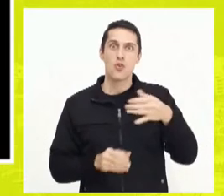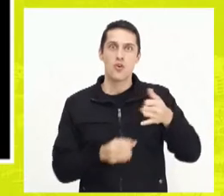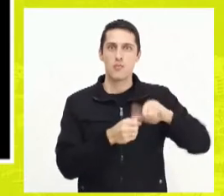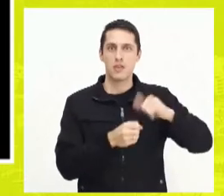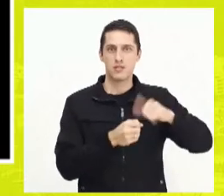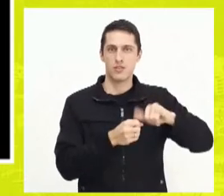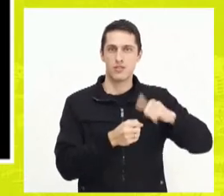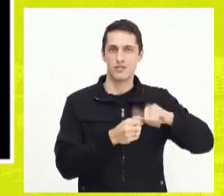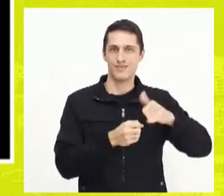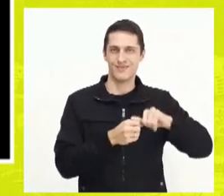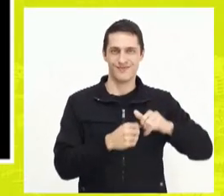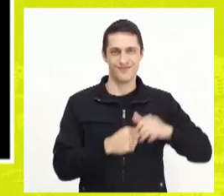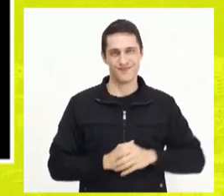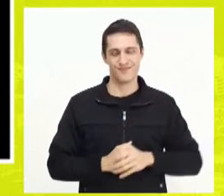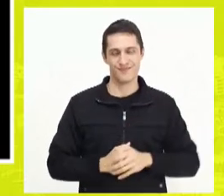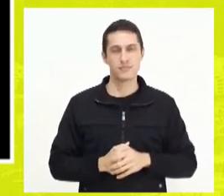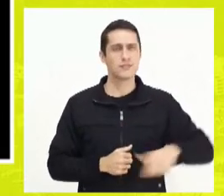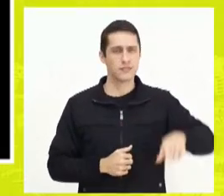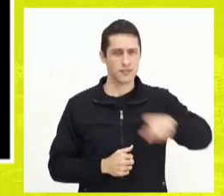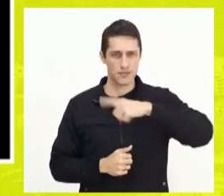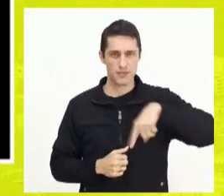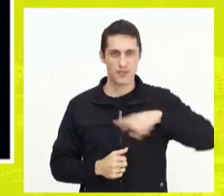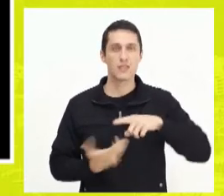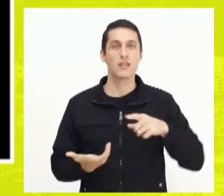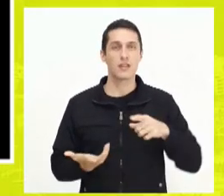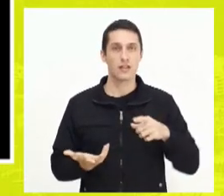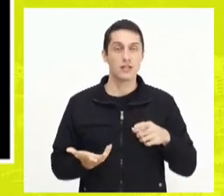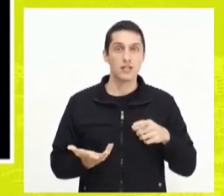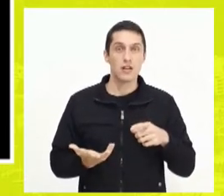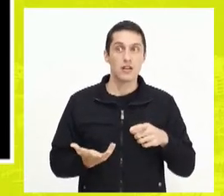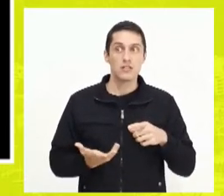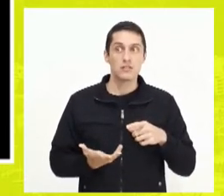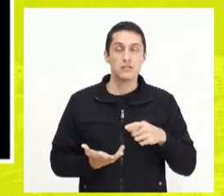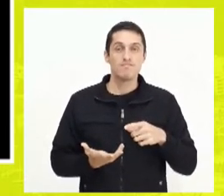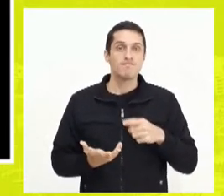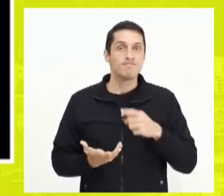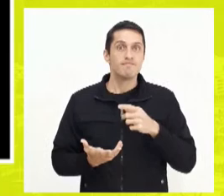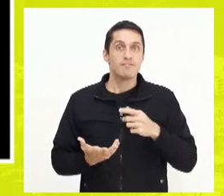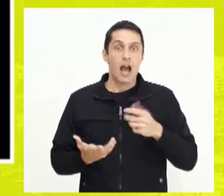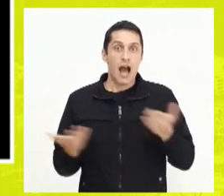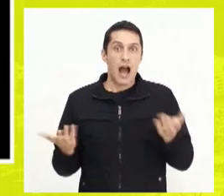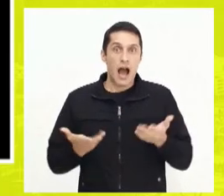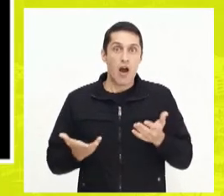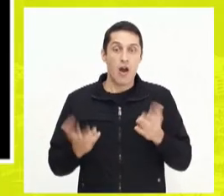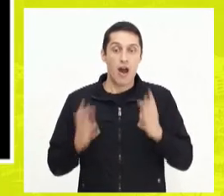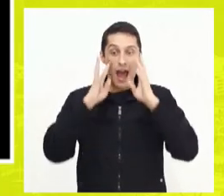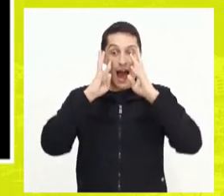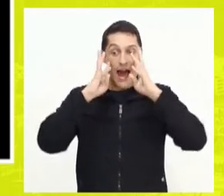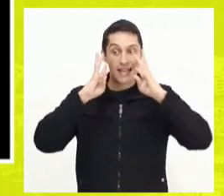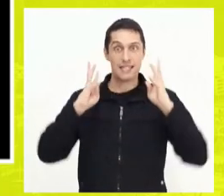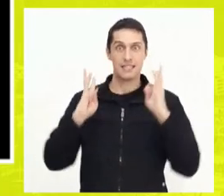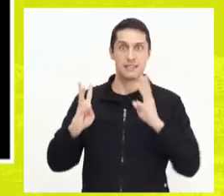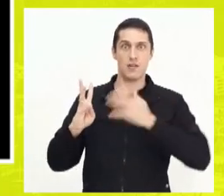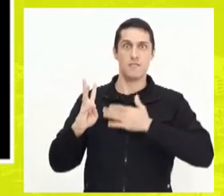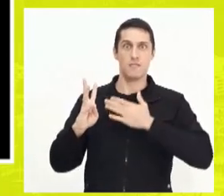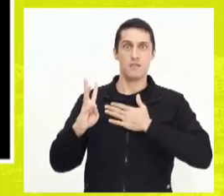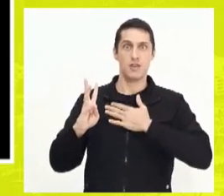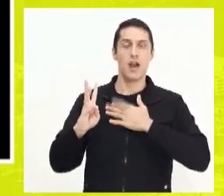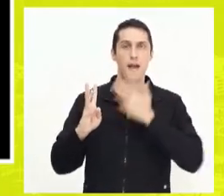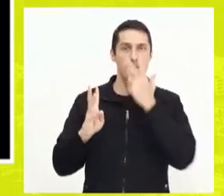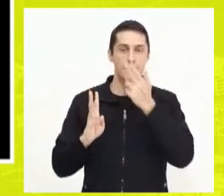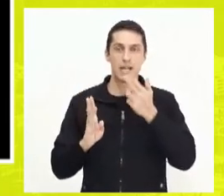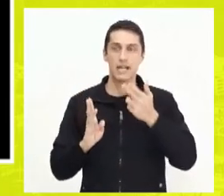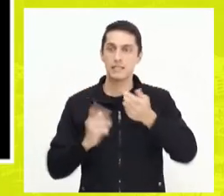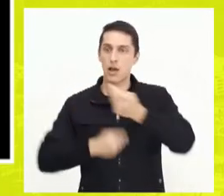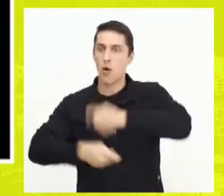is what we are we are what's being commercialized what's being sold and we put ourselves